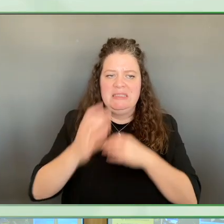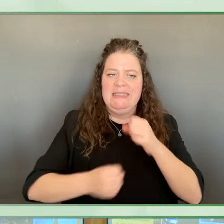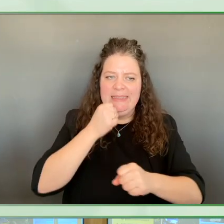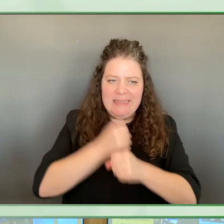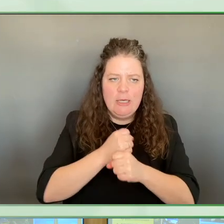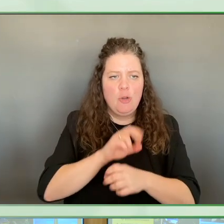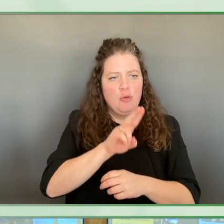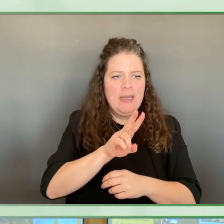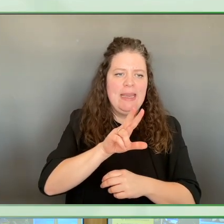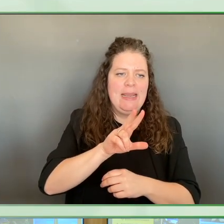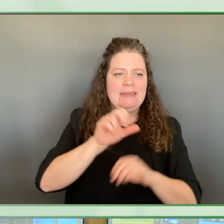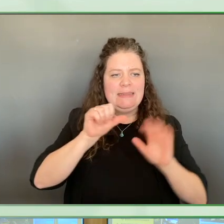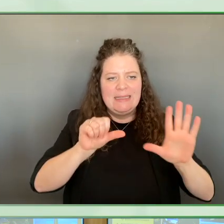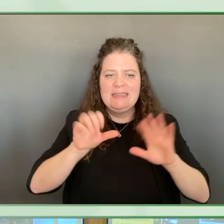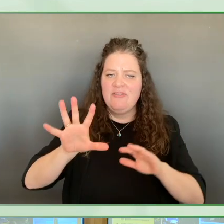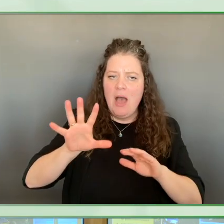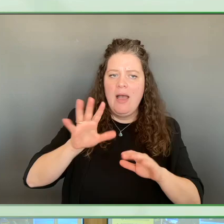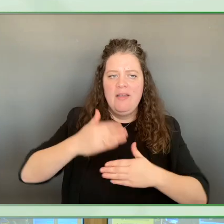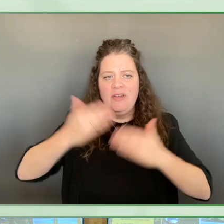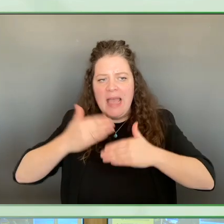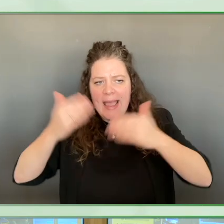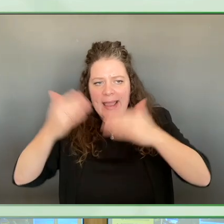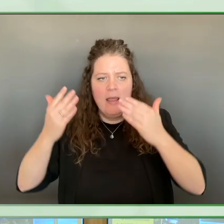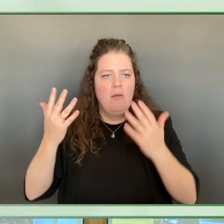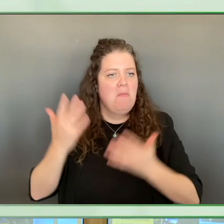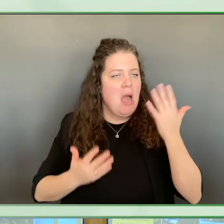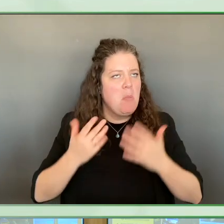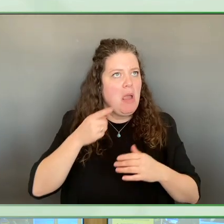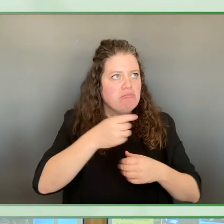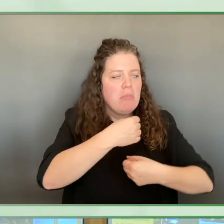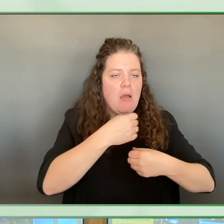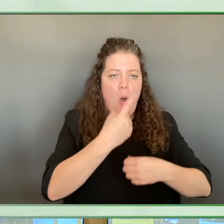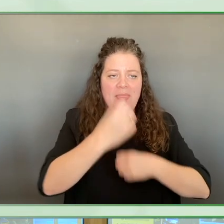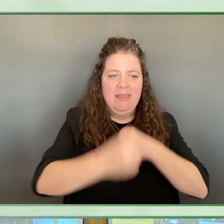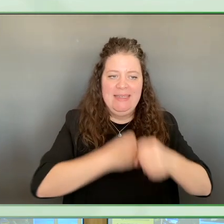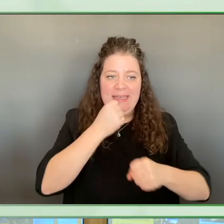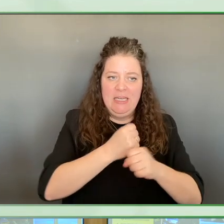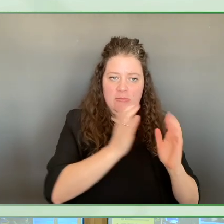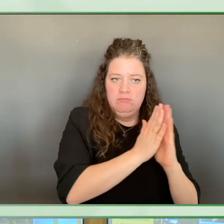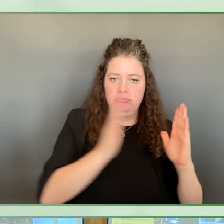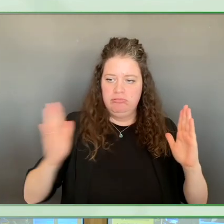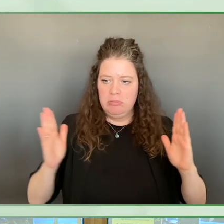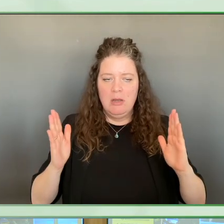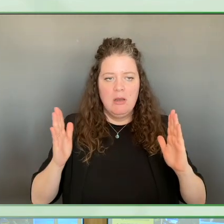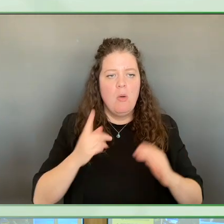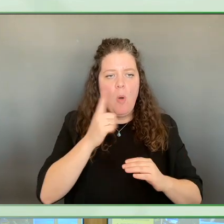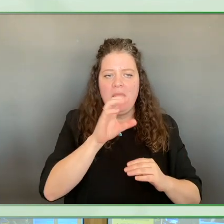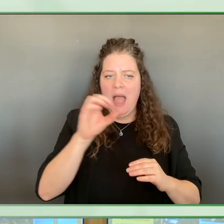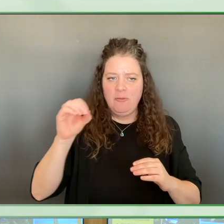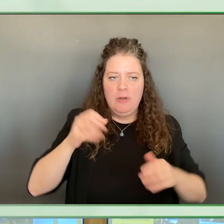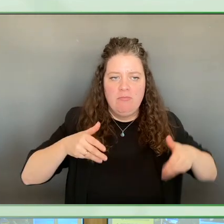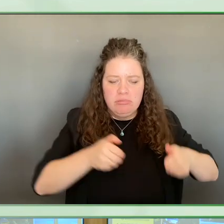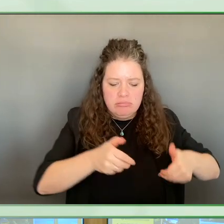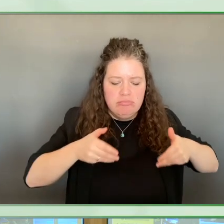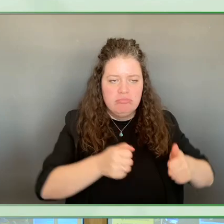is probably making 100 products a year is still able to manufacture using those facilities, but very cost friendly. I think